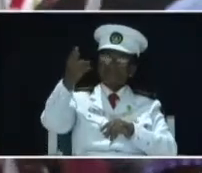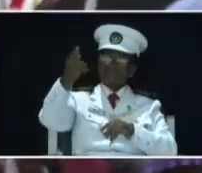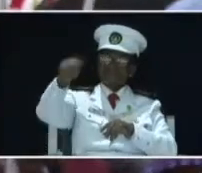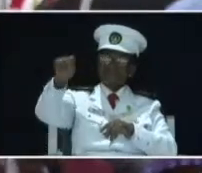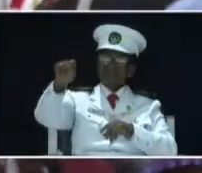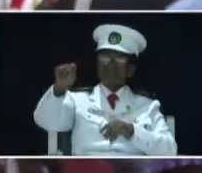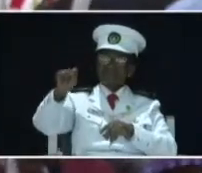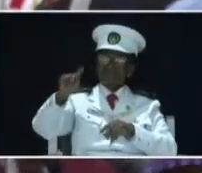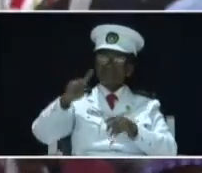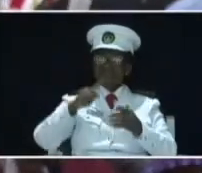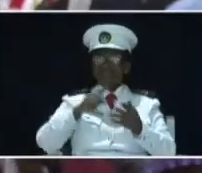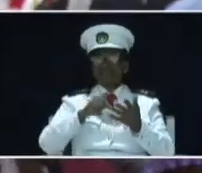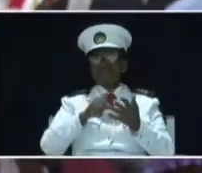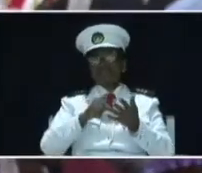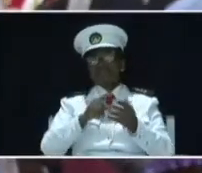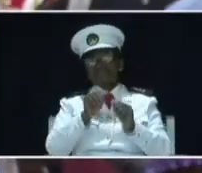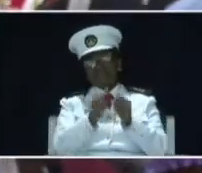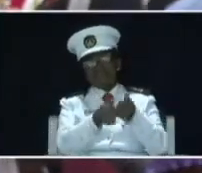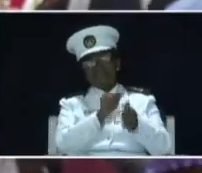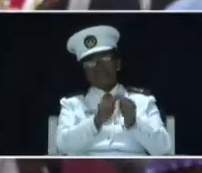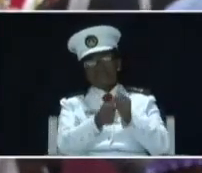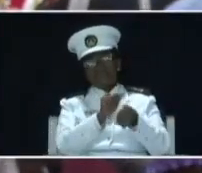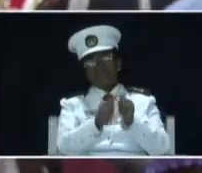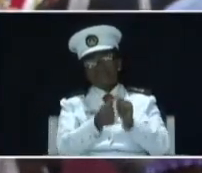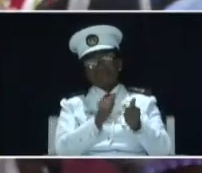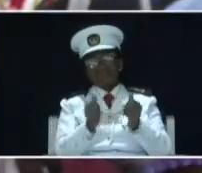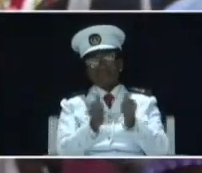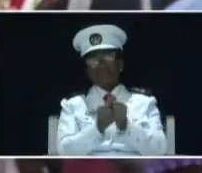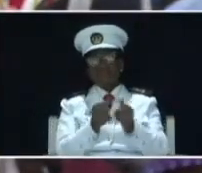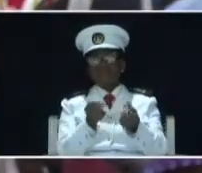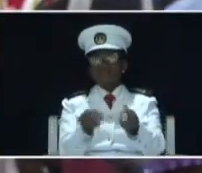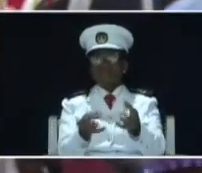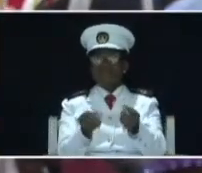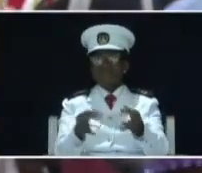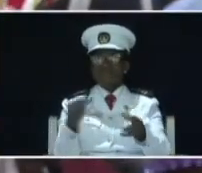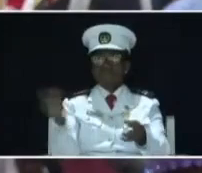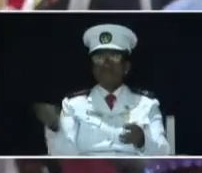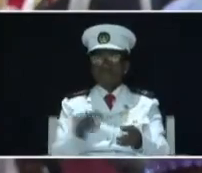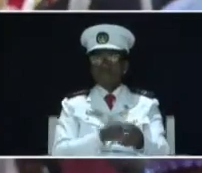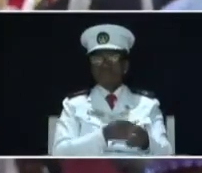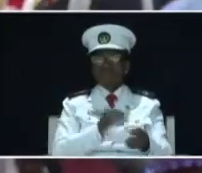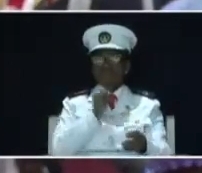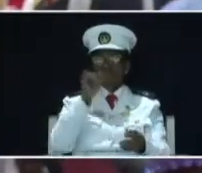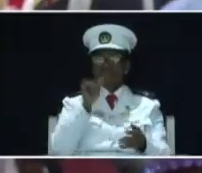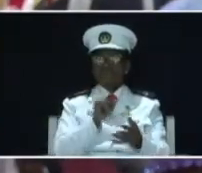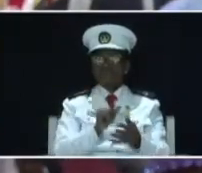the problem with many of us is we wait till the end of the sermon